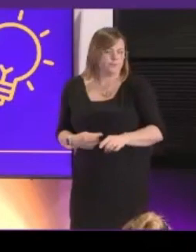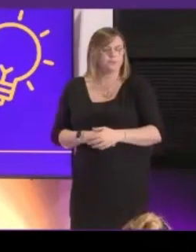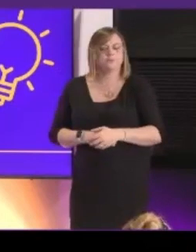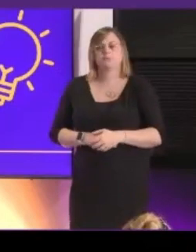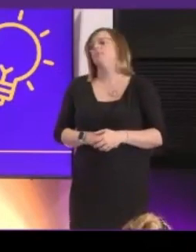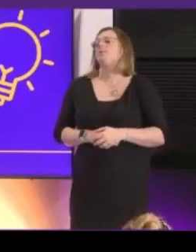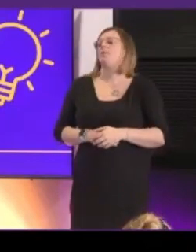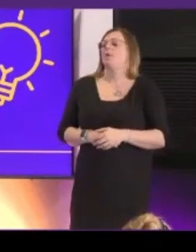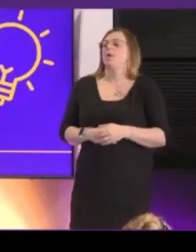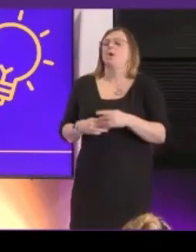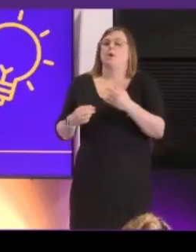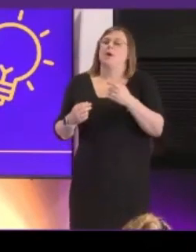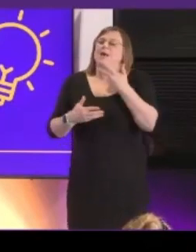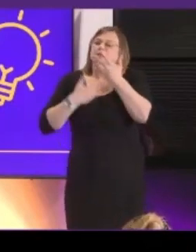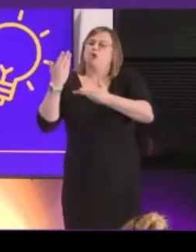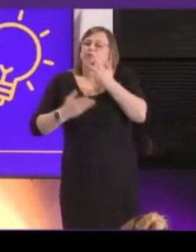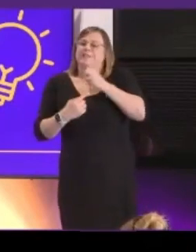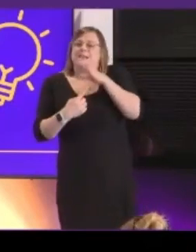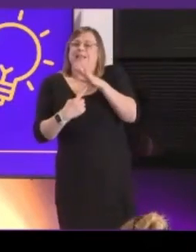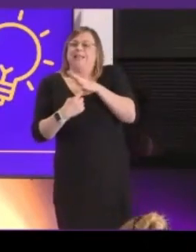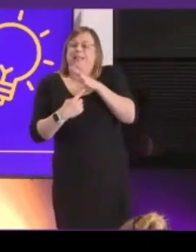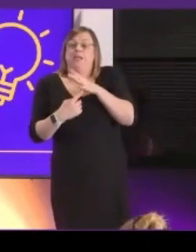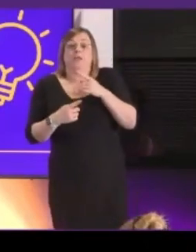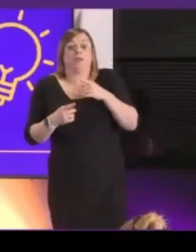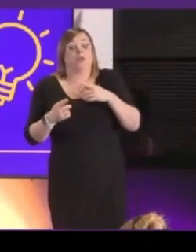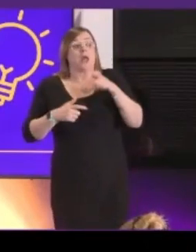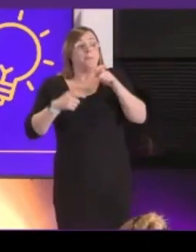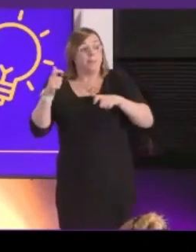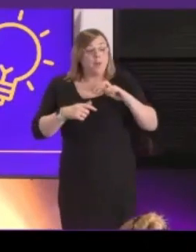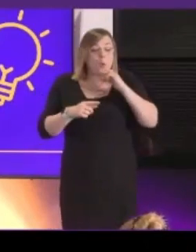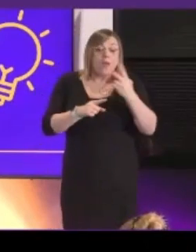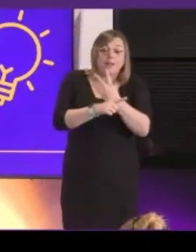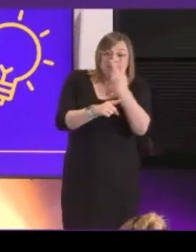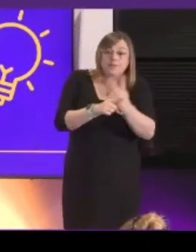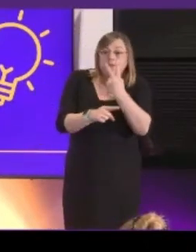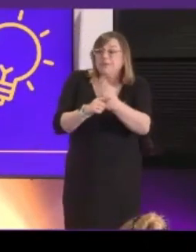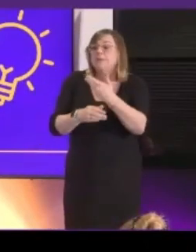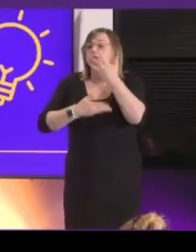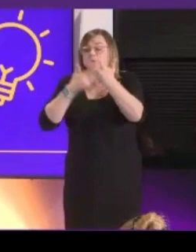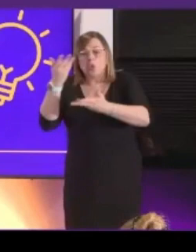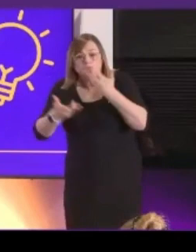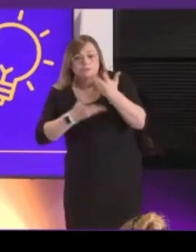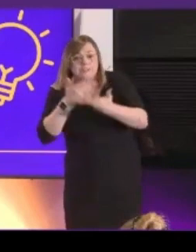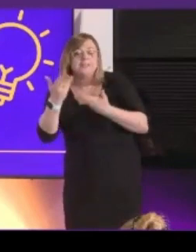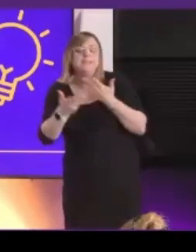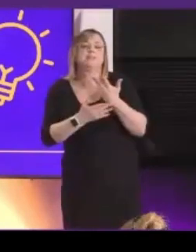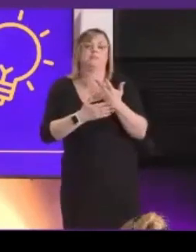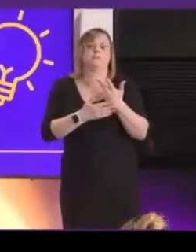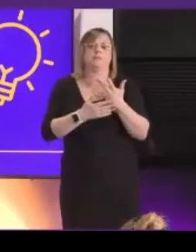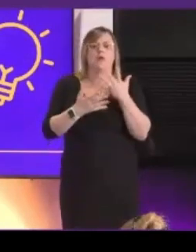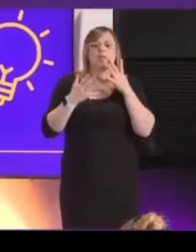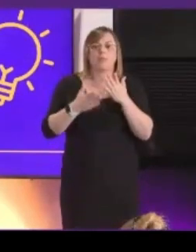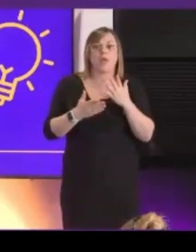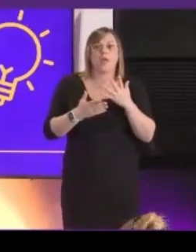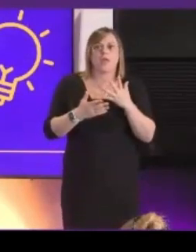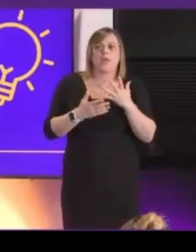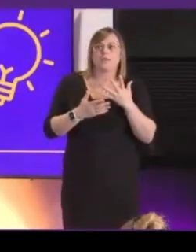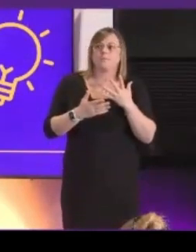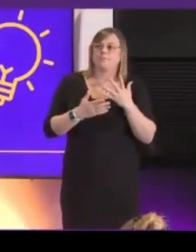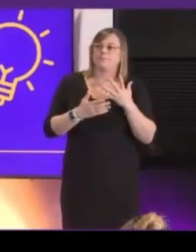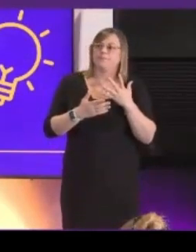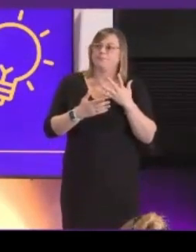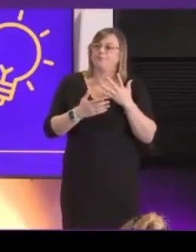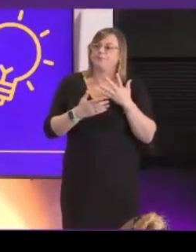think storytelling is key. And people retell stories, don't they? And they gather real momentum.